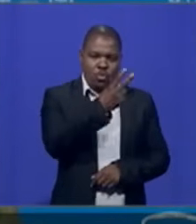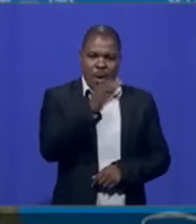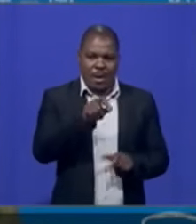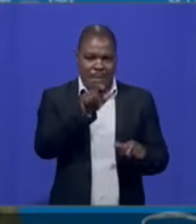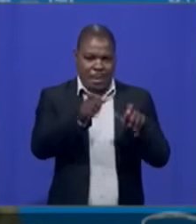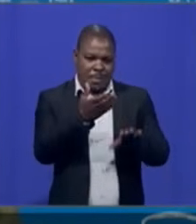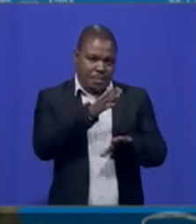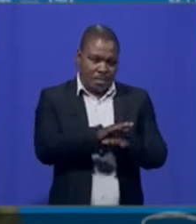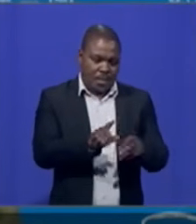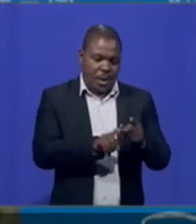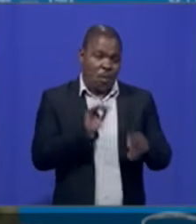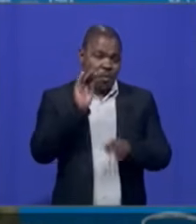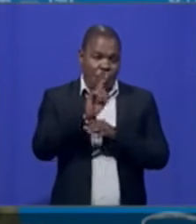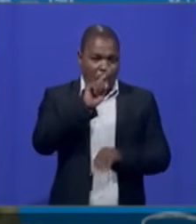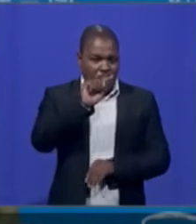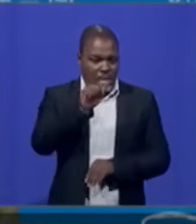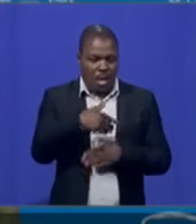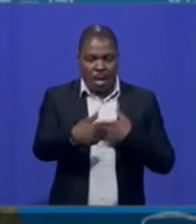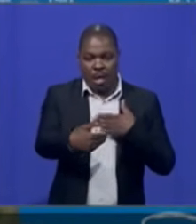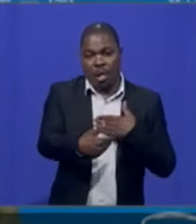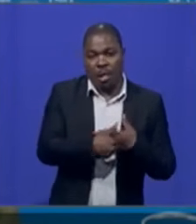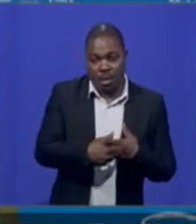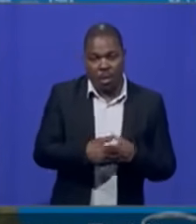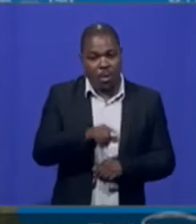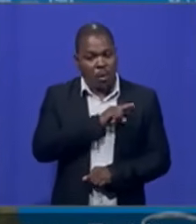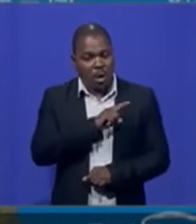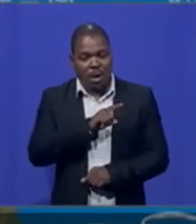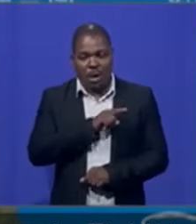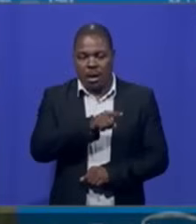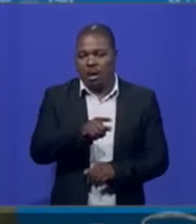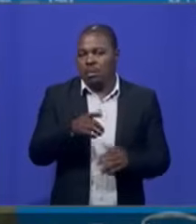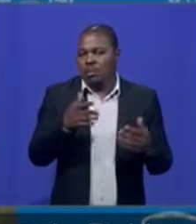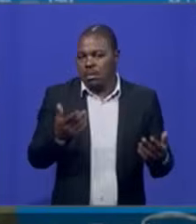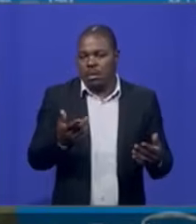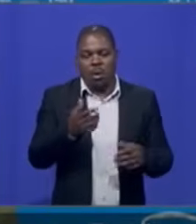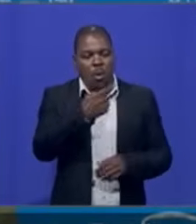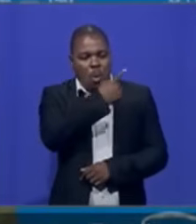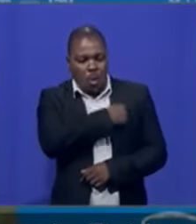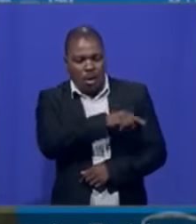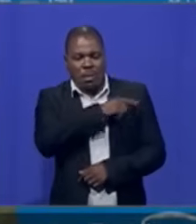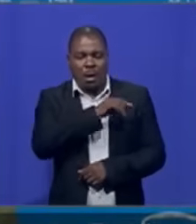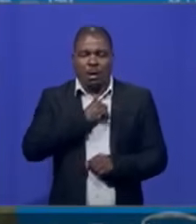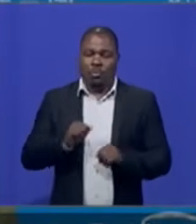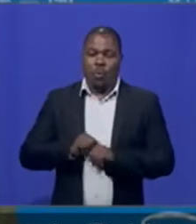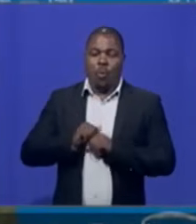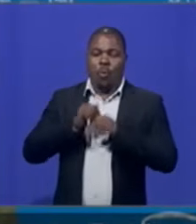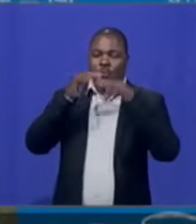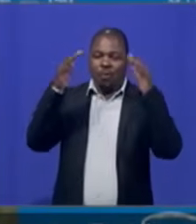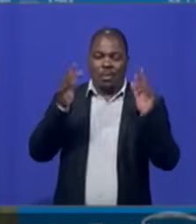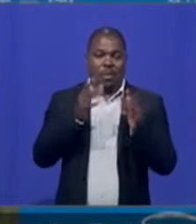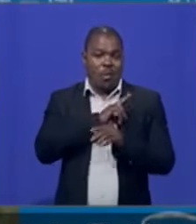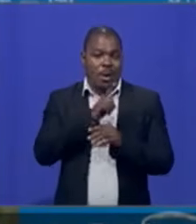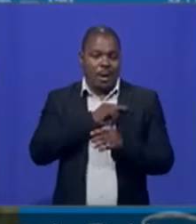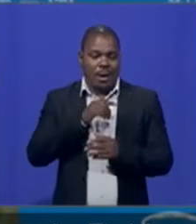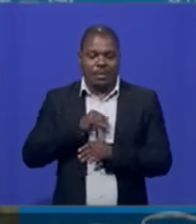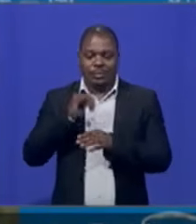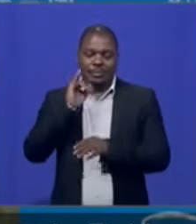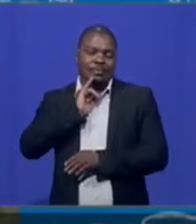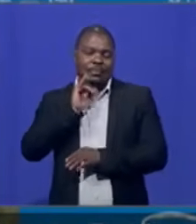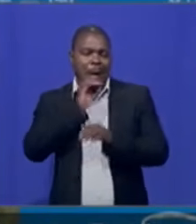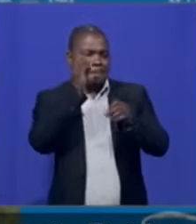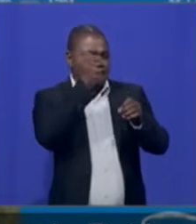more than 1,000 injured. This is, of course, overwhelmed hospitals in the biggest wave of Israeli airstrikes on Lebanon since